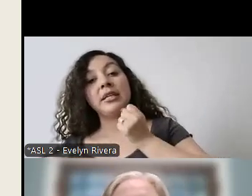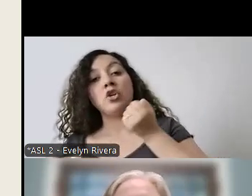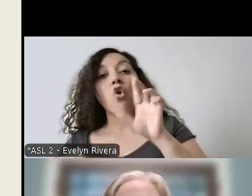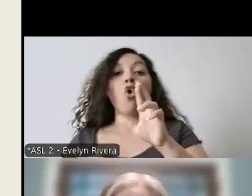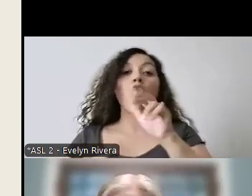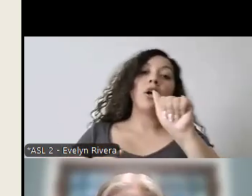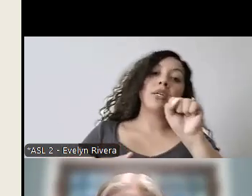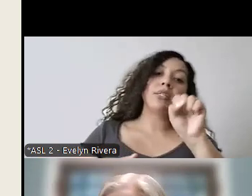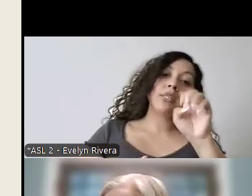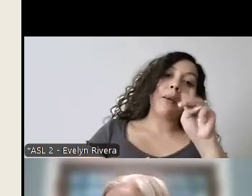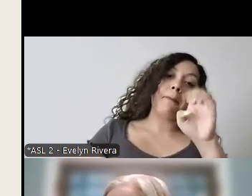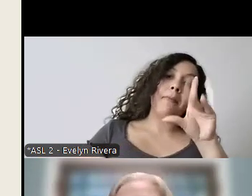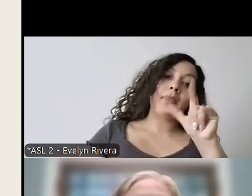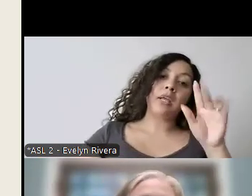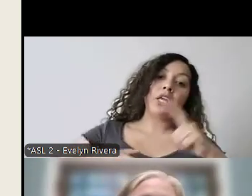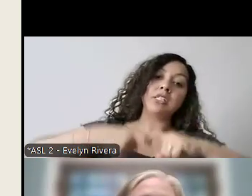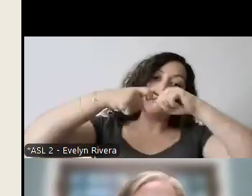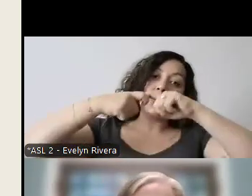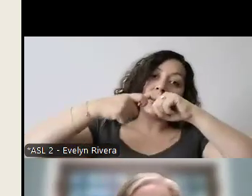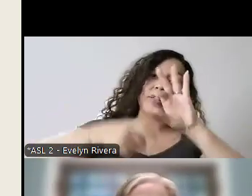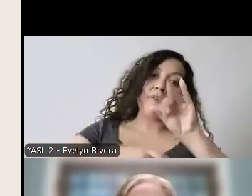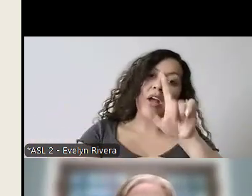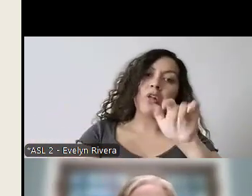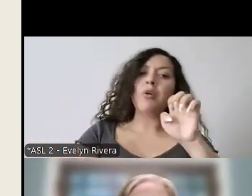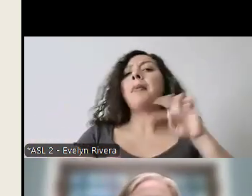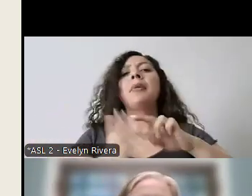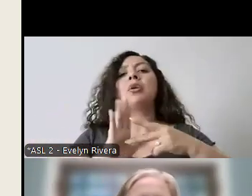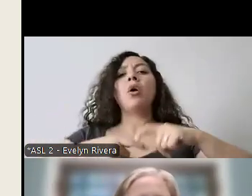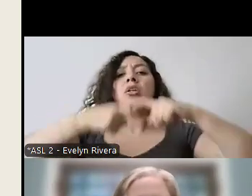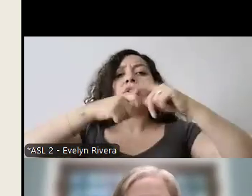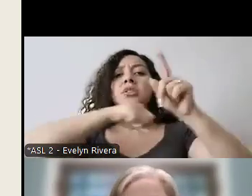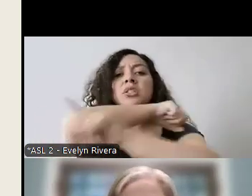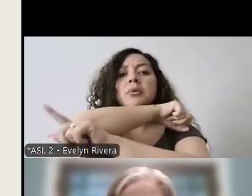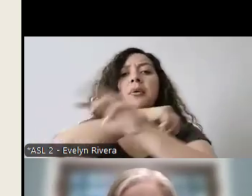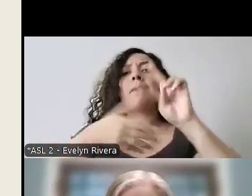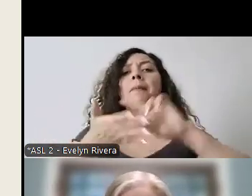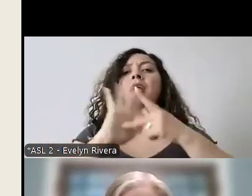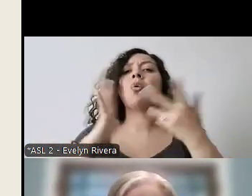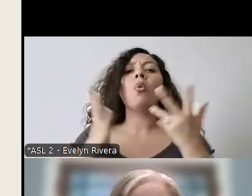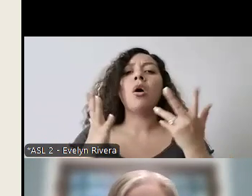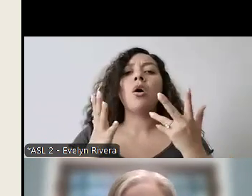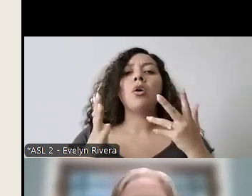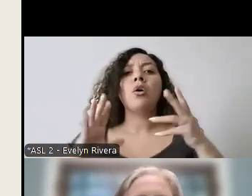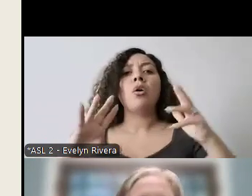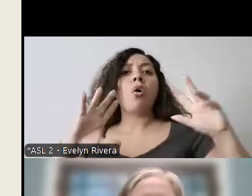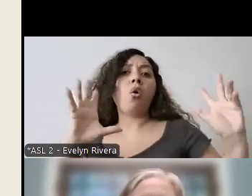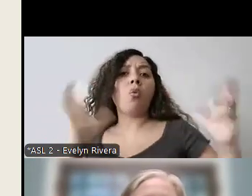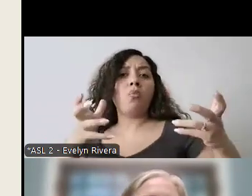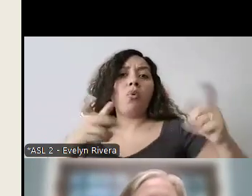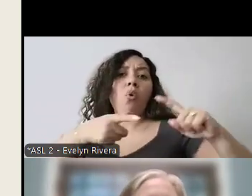appropriations suspense file. So what is the suspense file? It's basically like a big holding